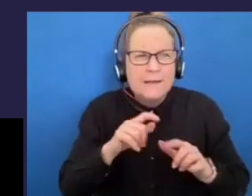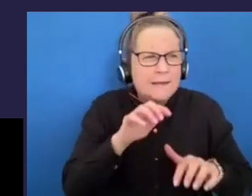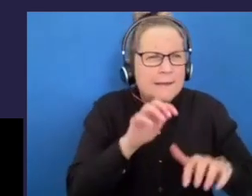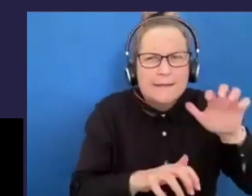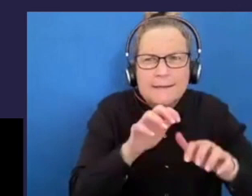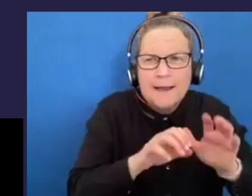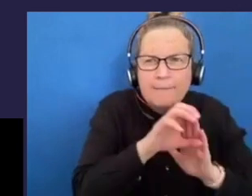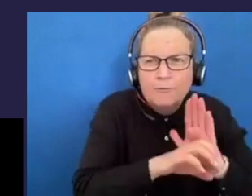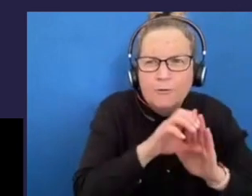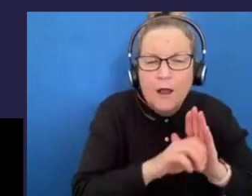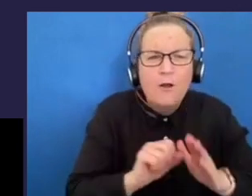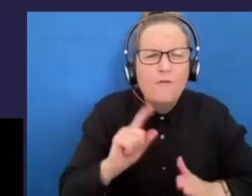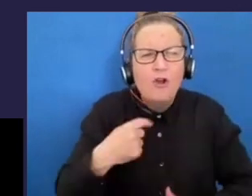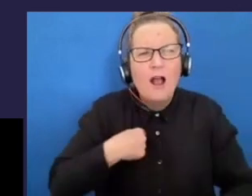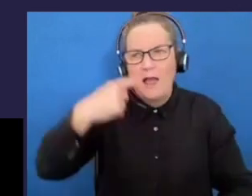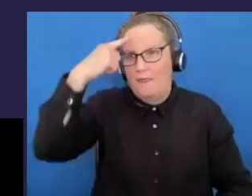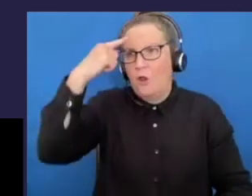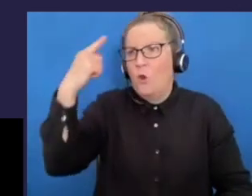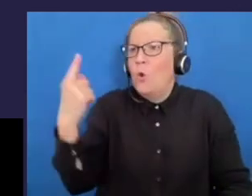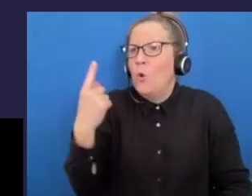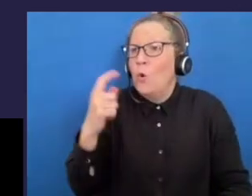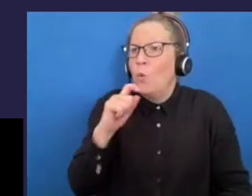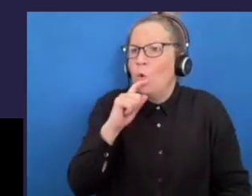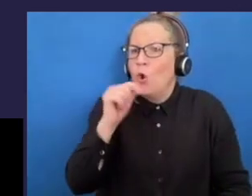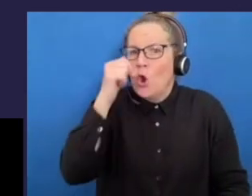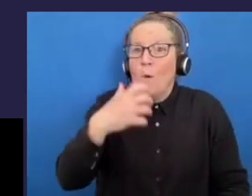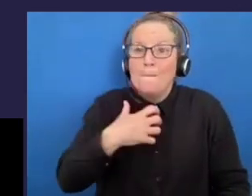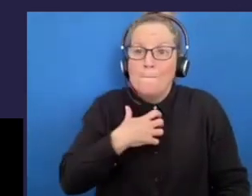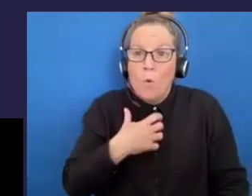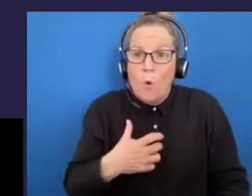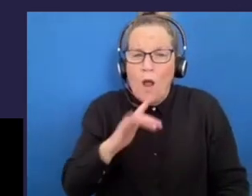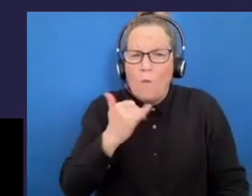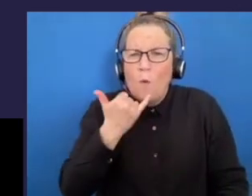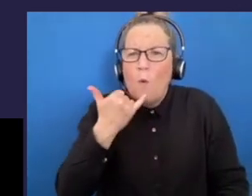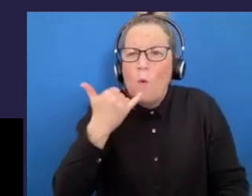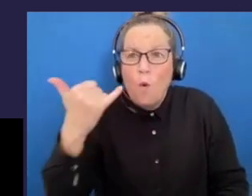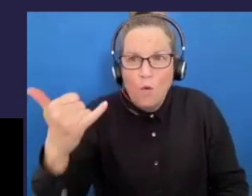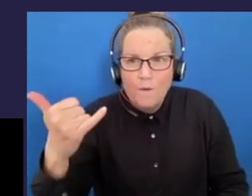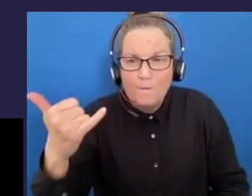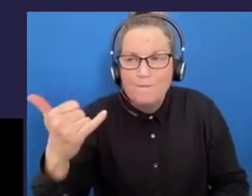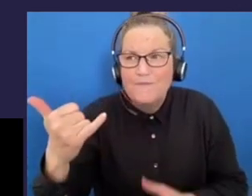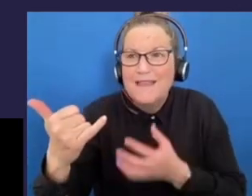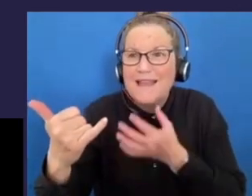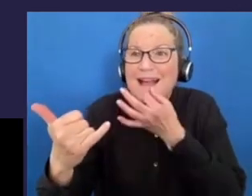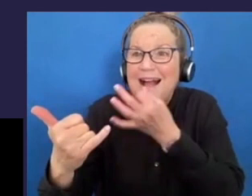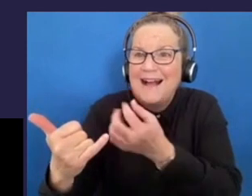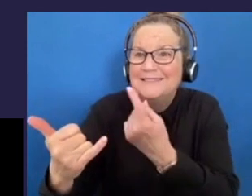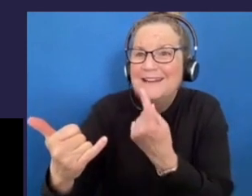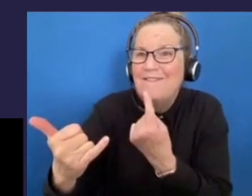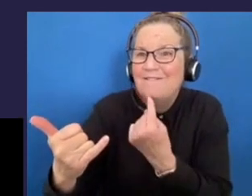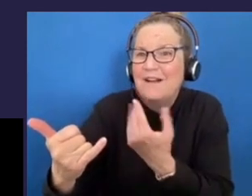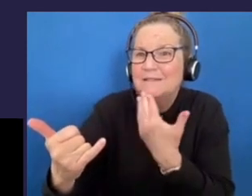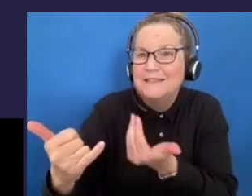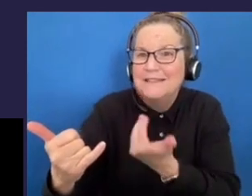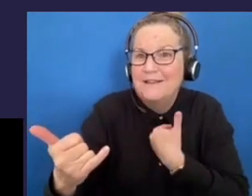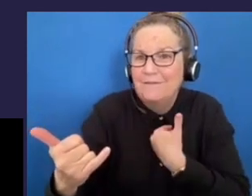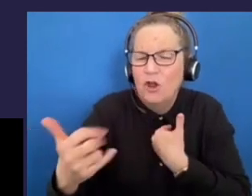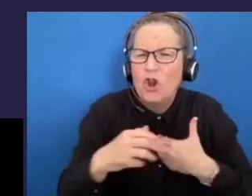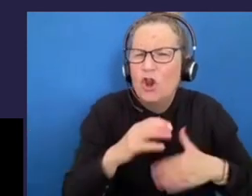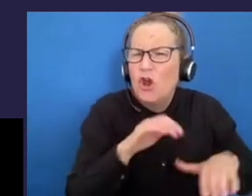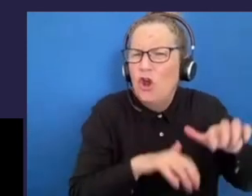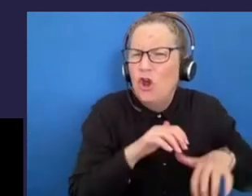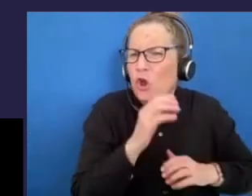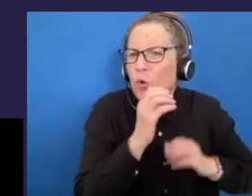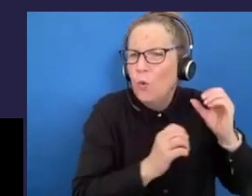would know more about this than I do, and let me call them and ask for their advice. And then the 5th is to